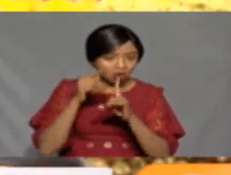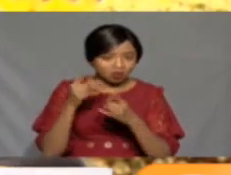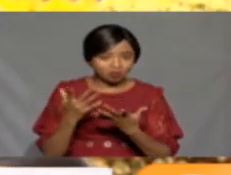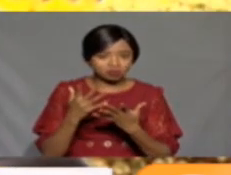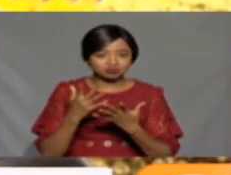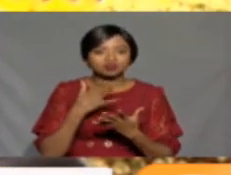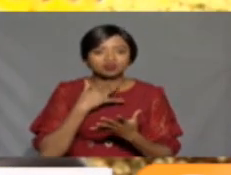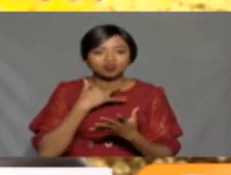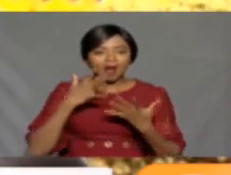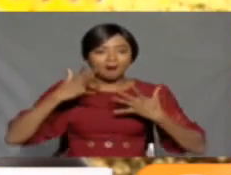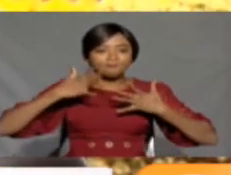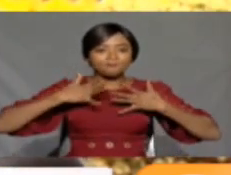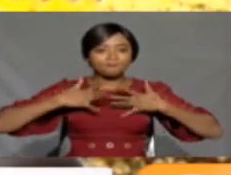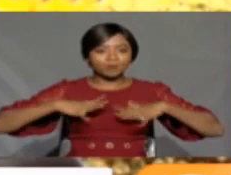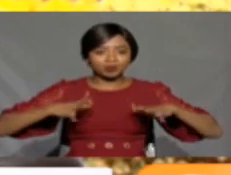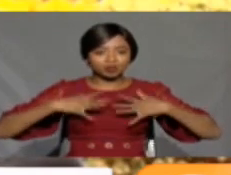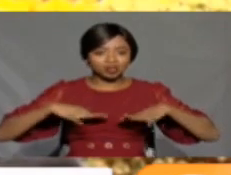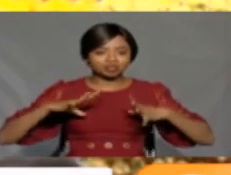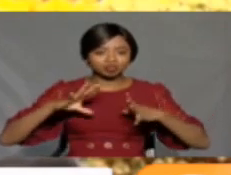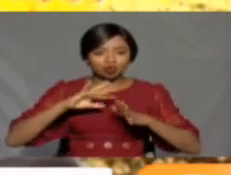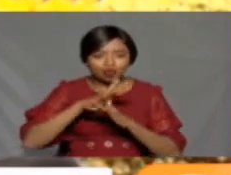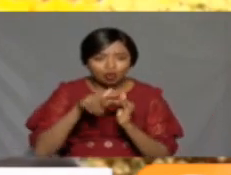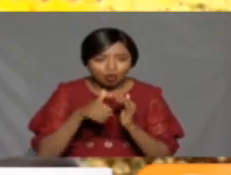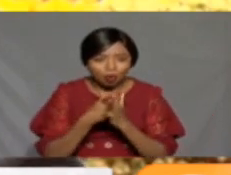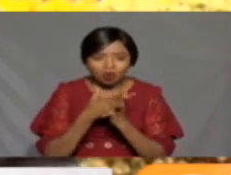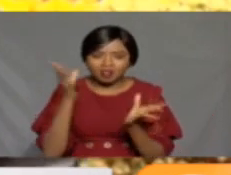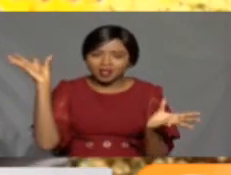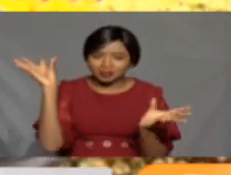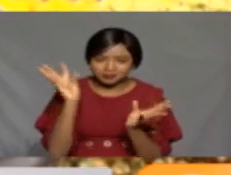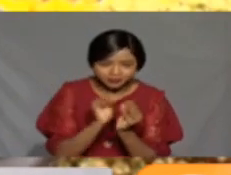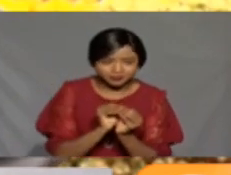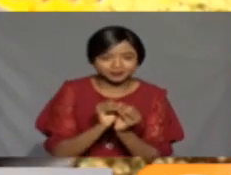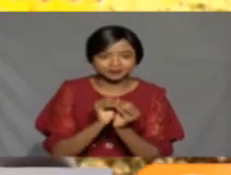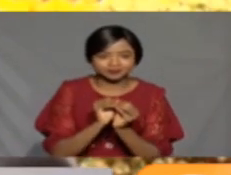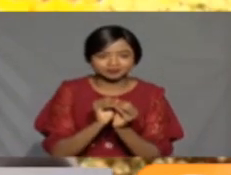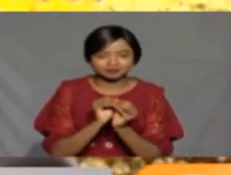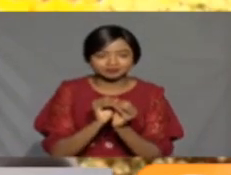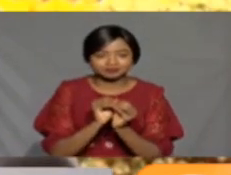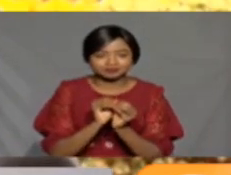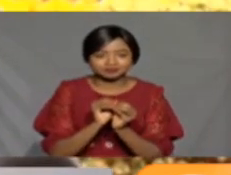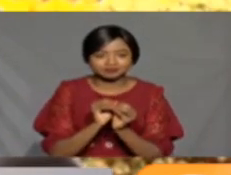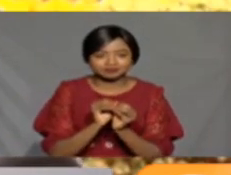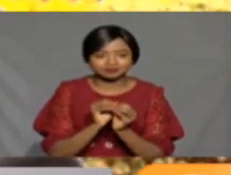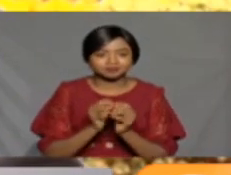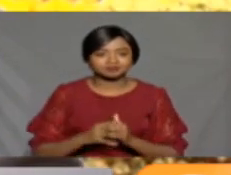whole population, which is a stock at a given time